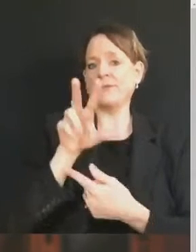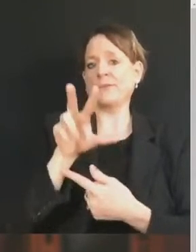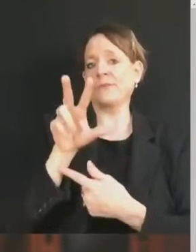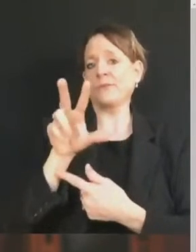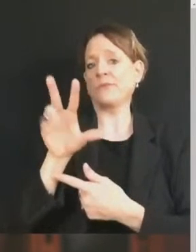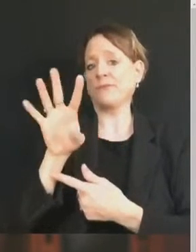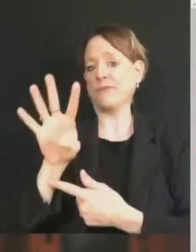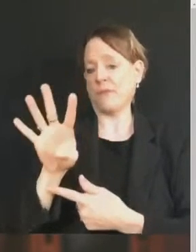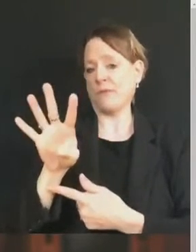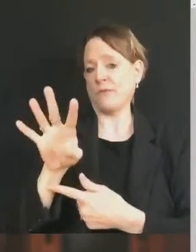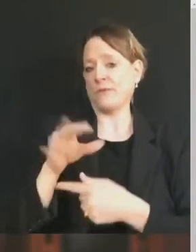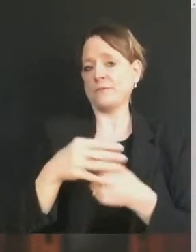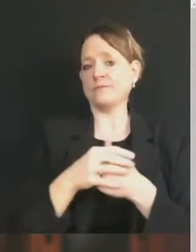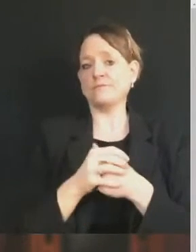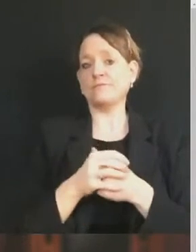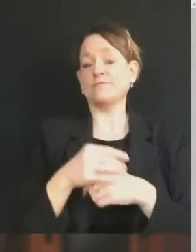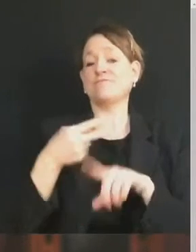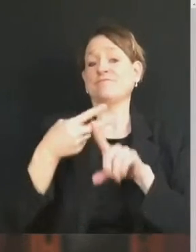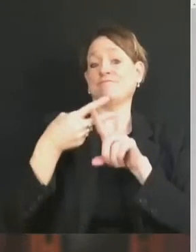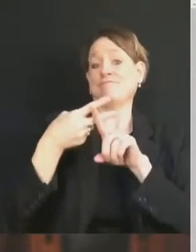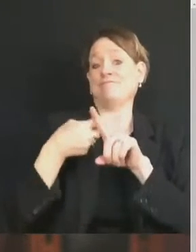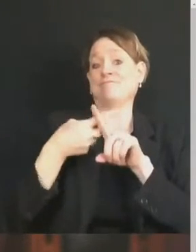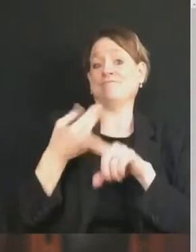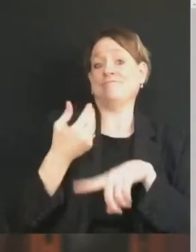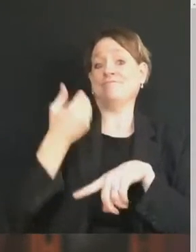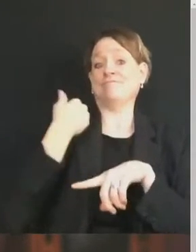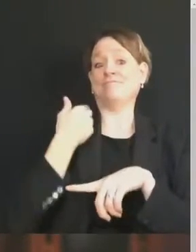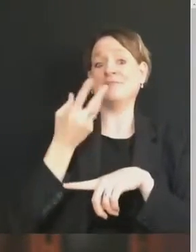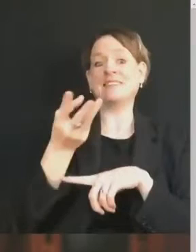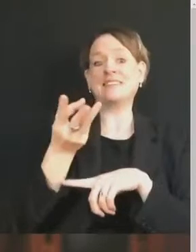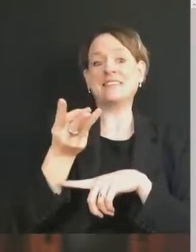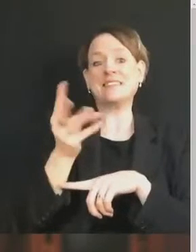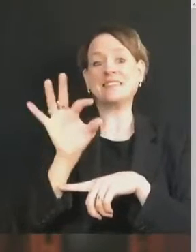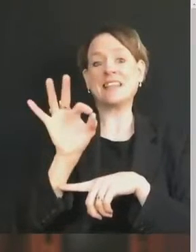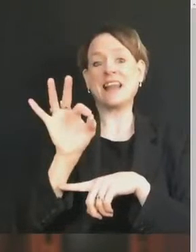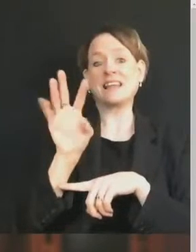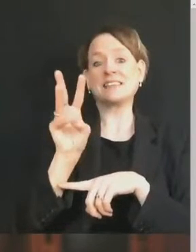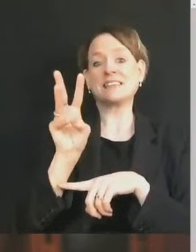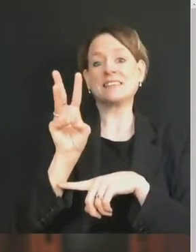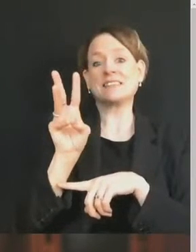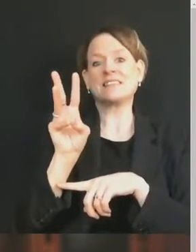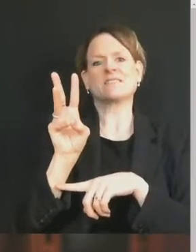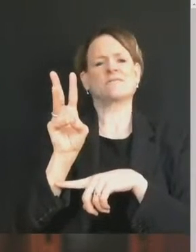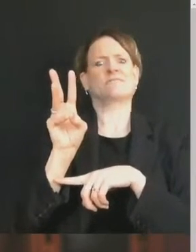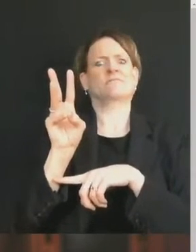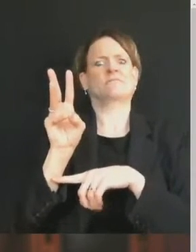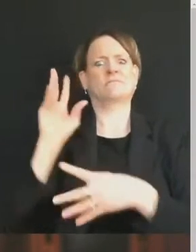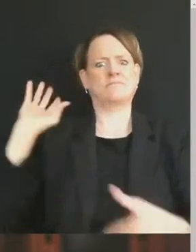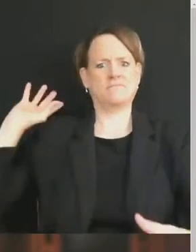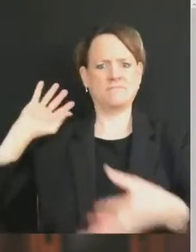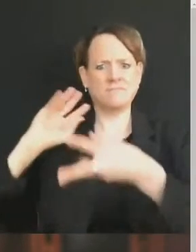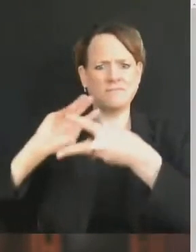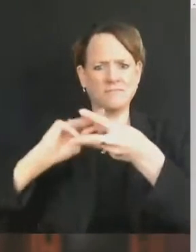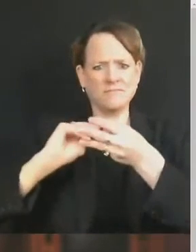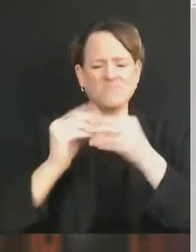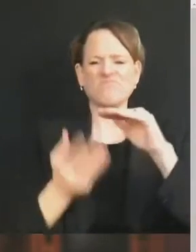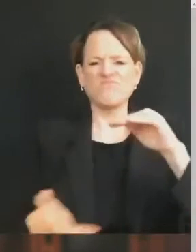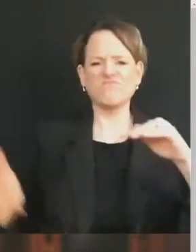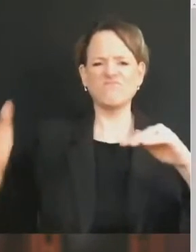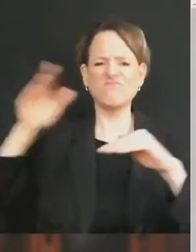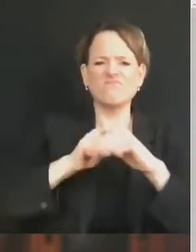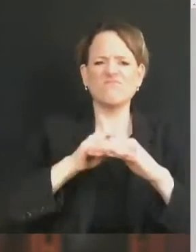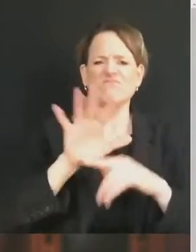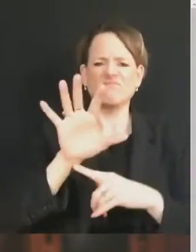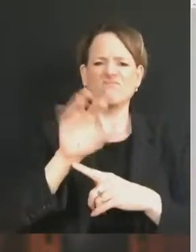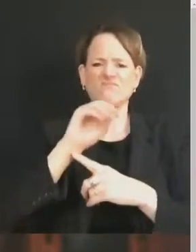these 2 months, our 7-day average has increased by more than 500%. Today, our total number of